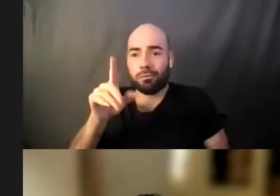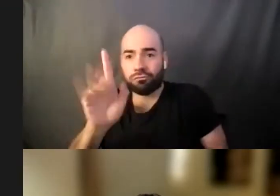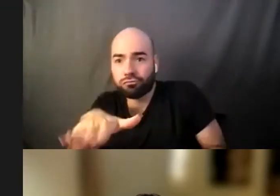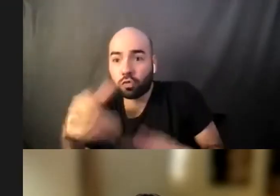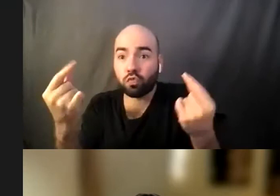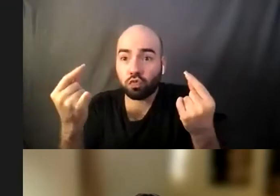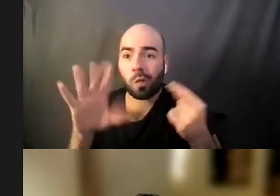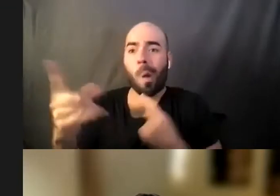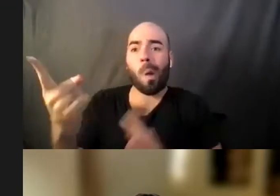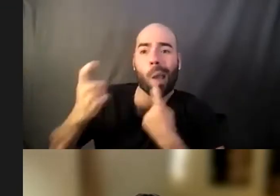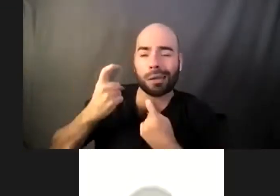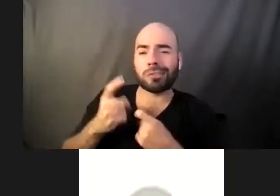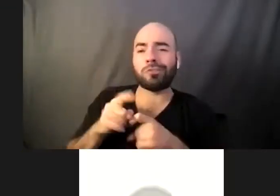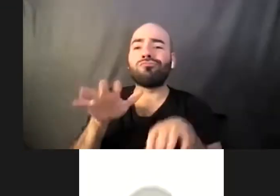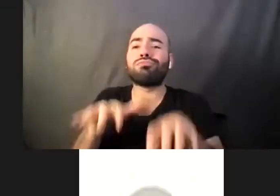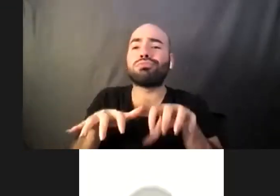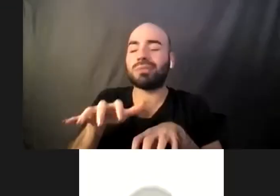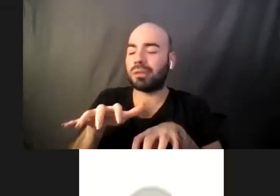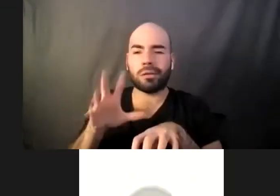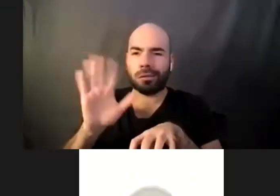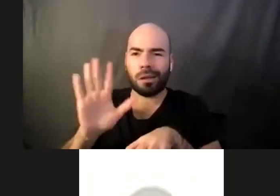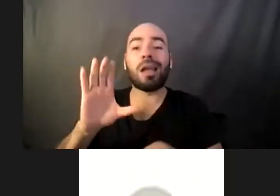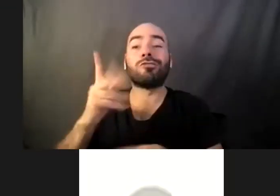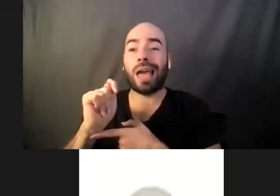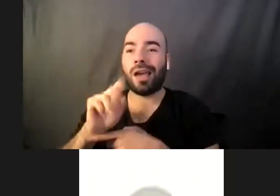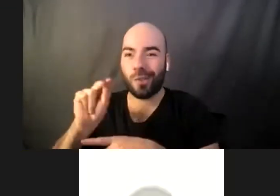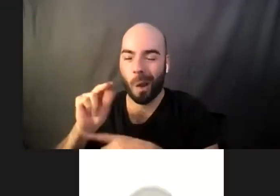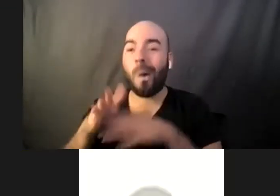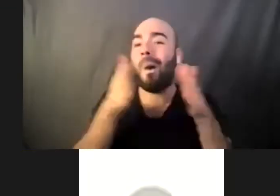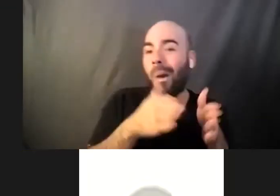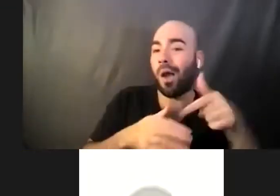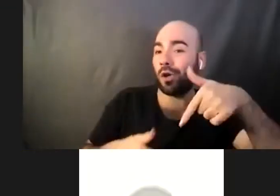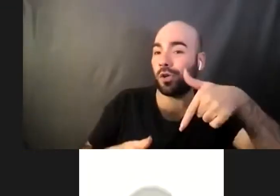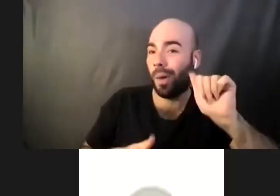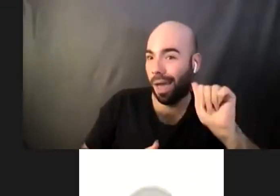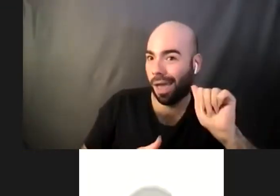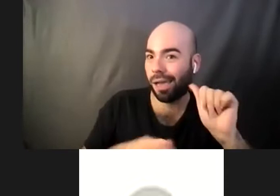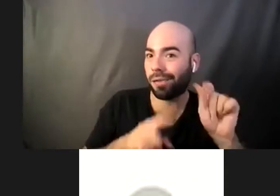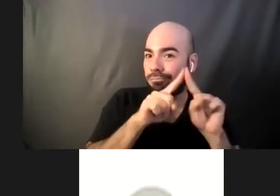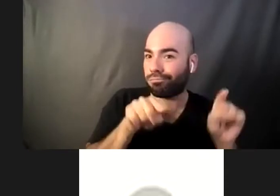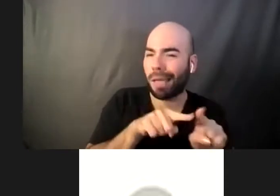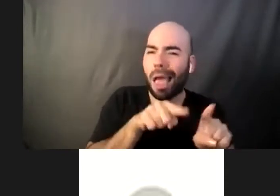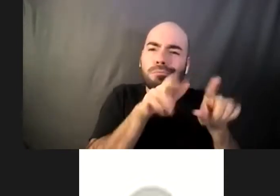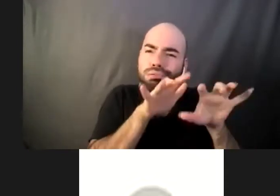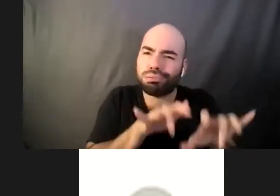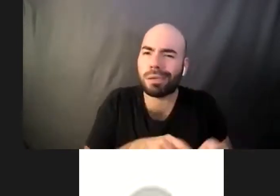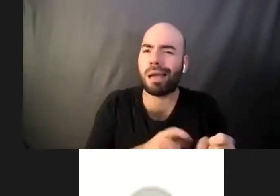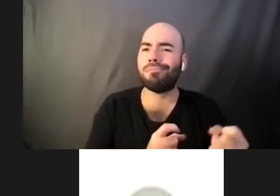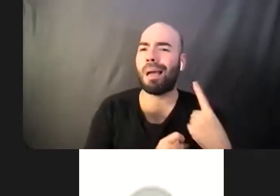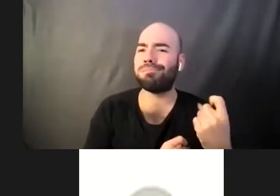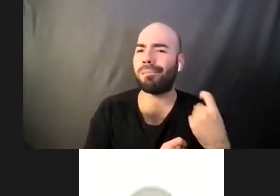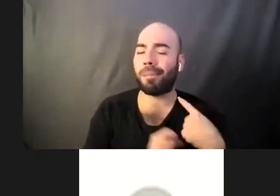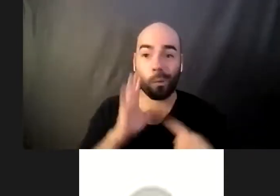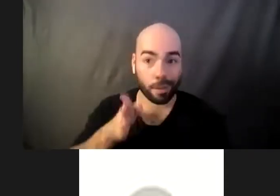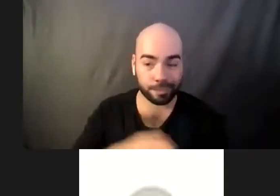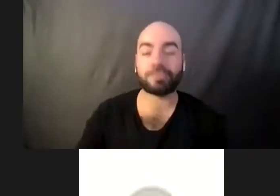in the Q&A box instead of the chat box as the panel is happening, and we'll try to answer them coming down to the end of the program. Also,